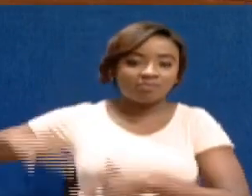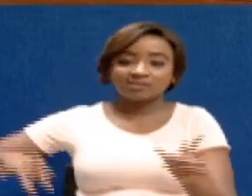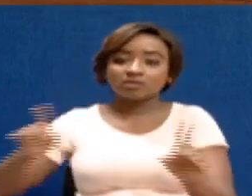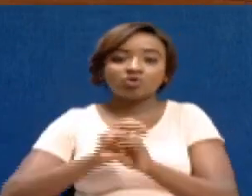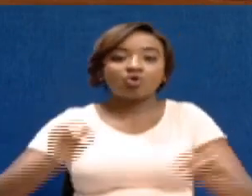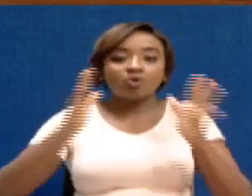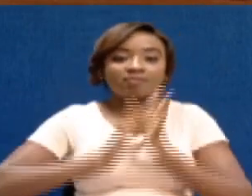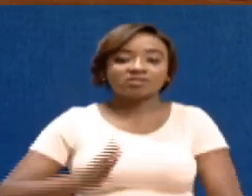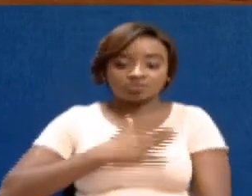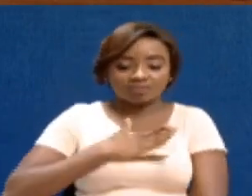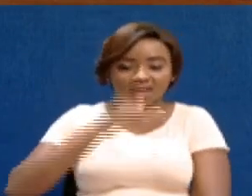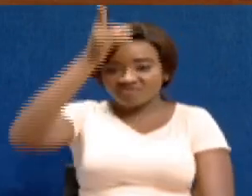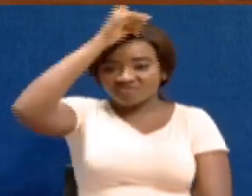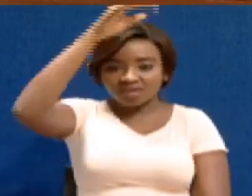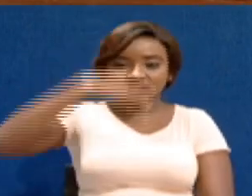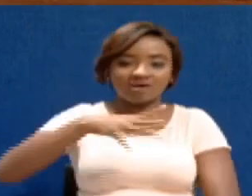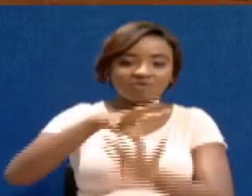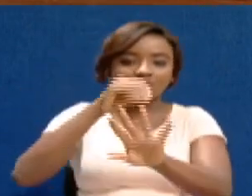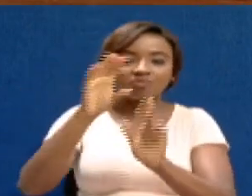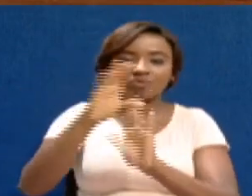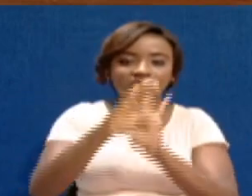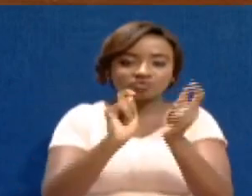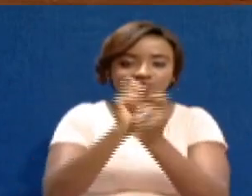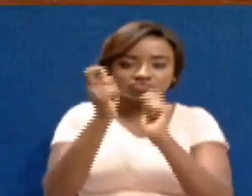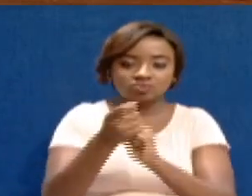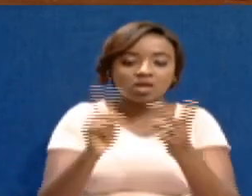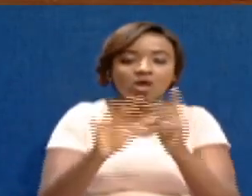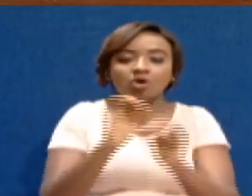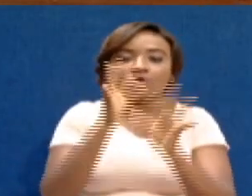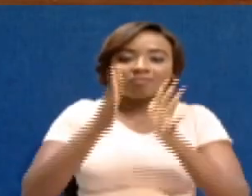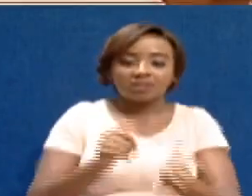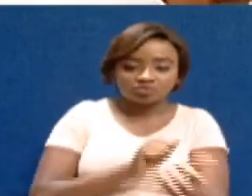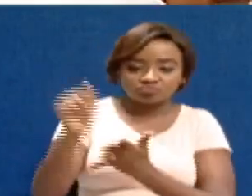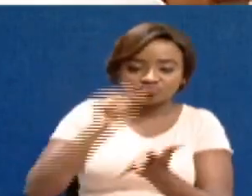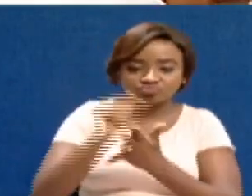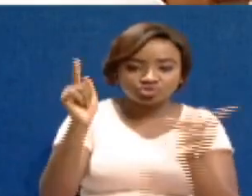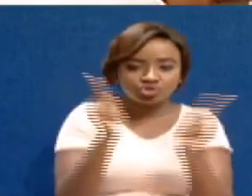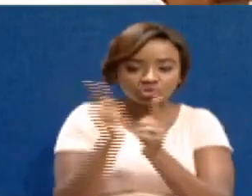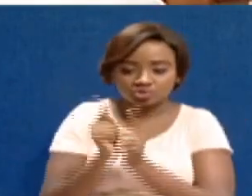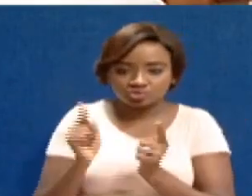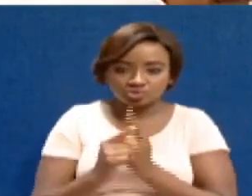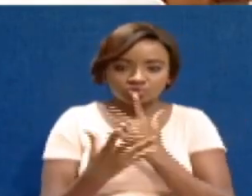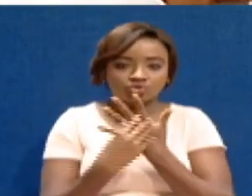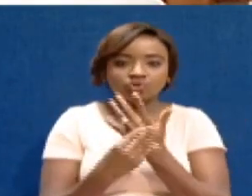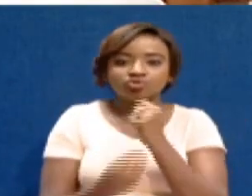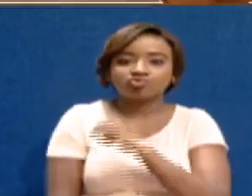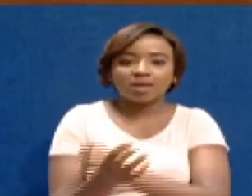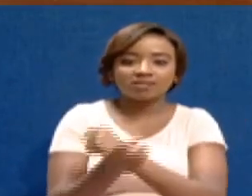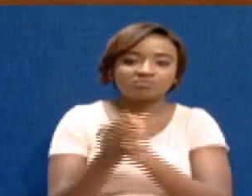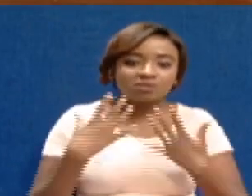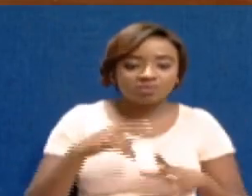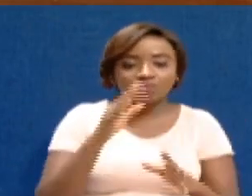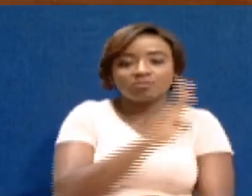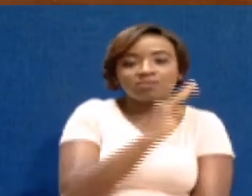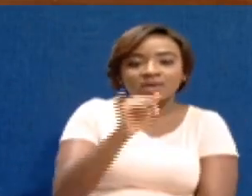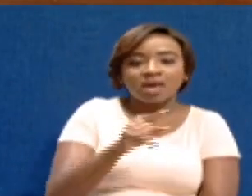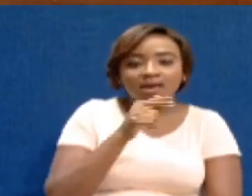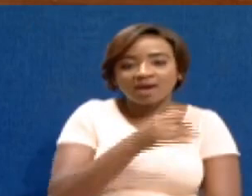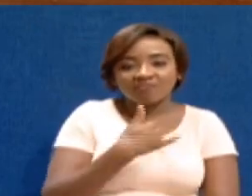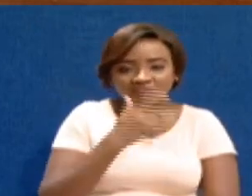satisfy anybody. Inclusivity in many, and you've seen it even in Tanzania, if the president comes from mainland, the prime minister